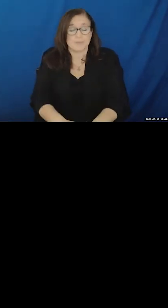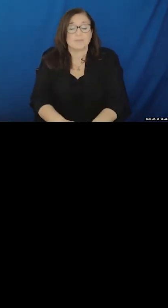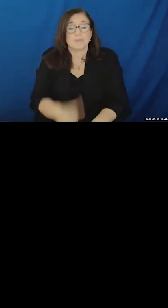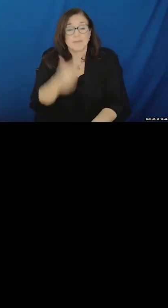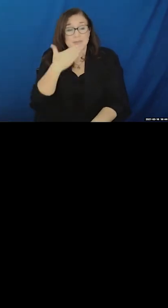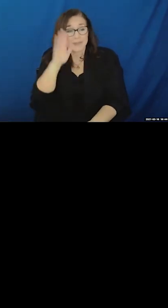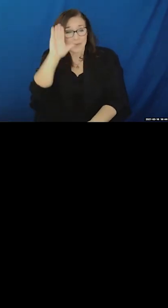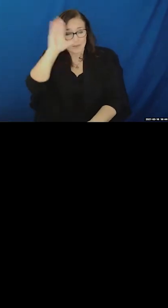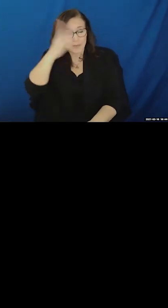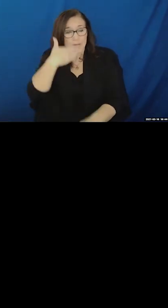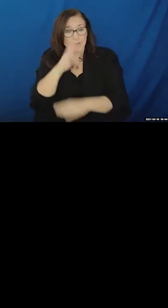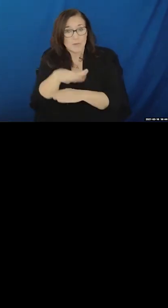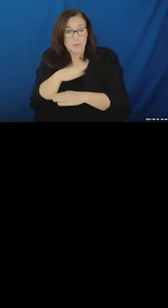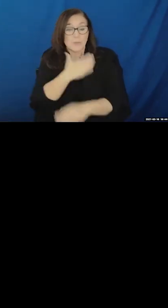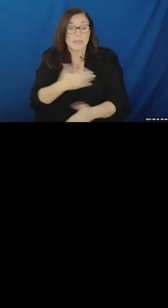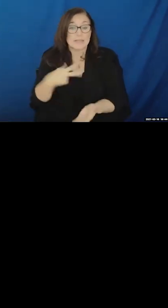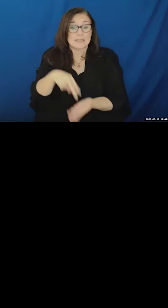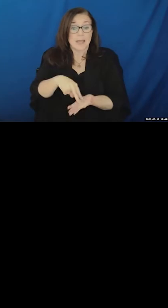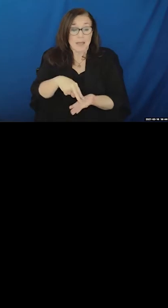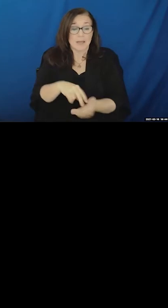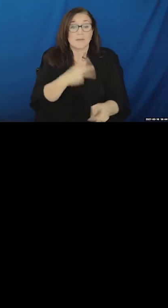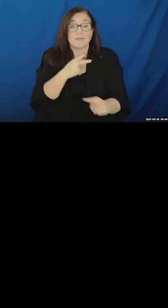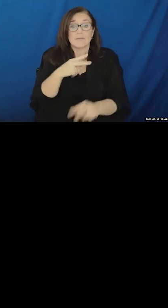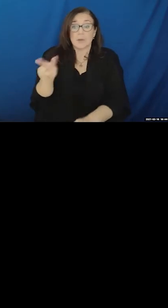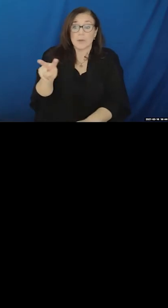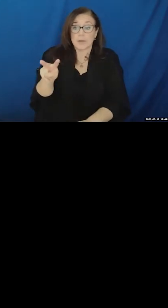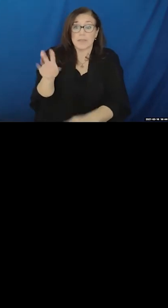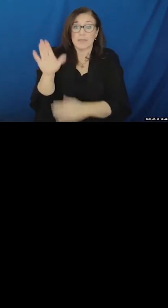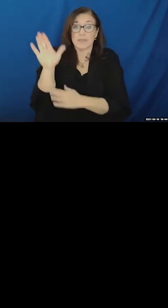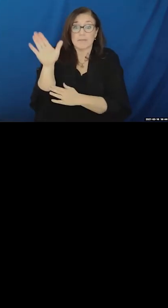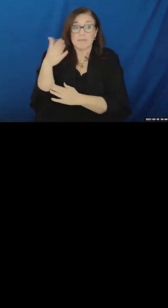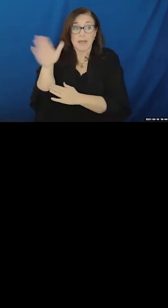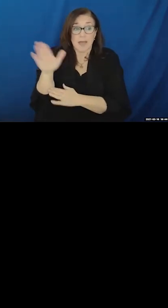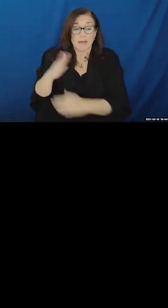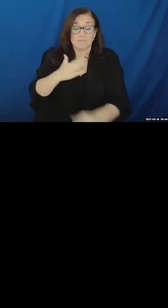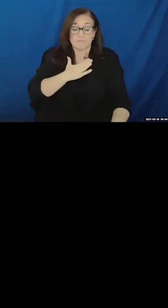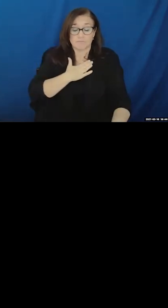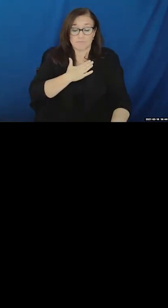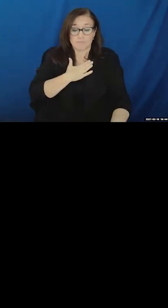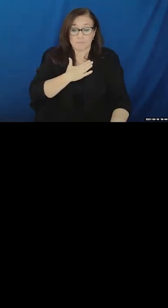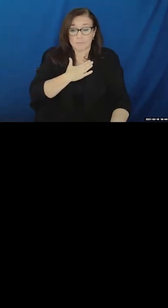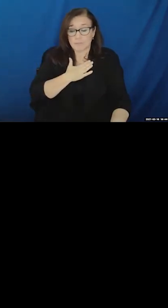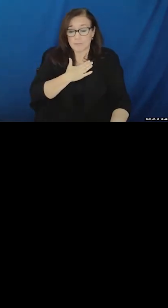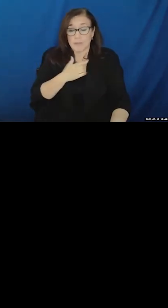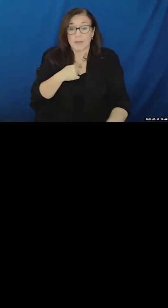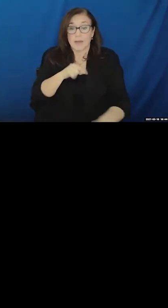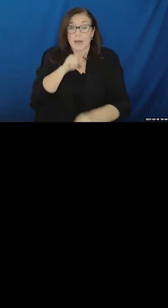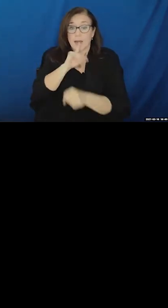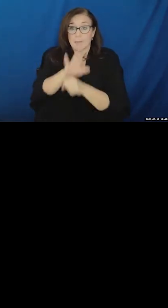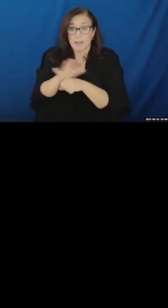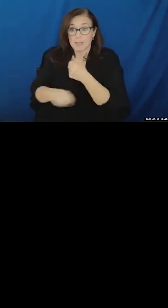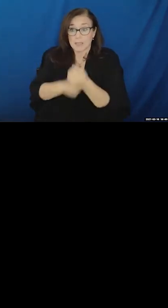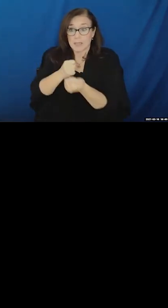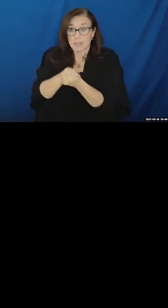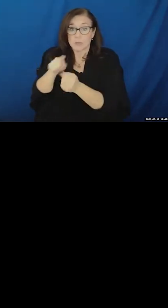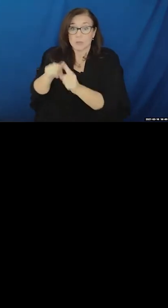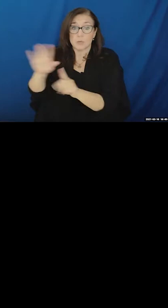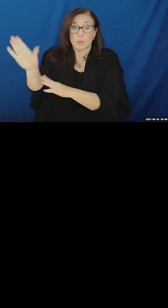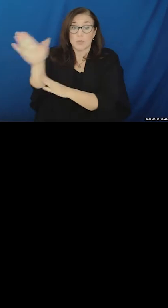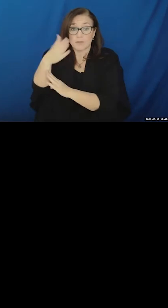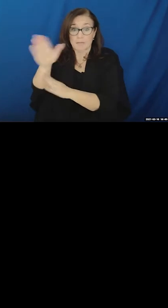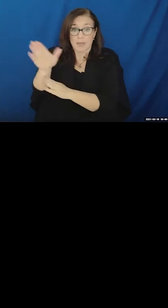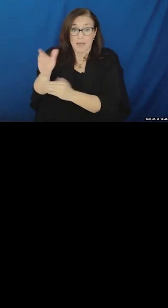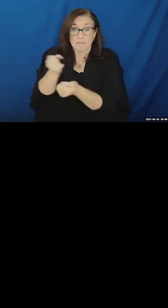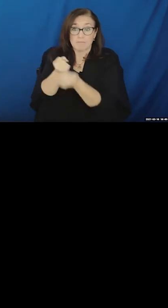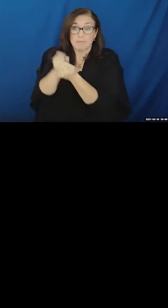everyone. Please stand, place the flag, your right hand over your heart. Ready, begin. I pledge allegiance to